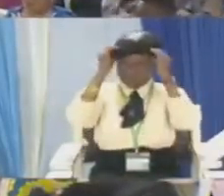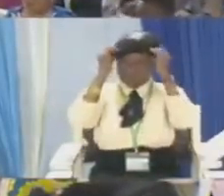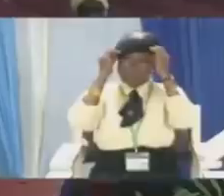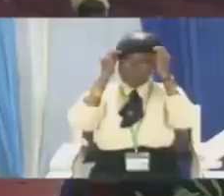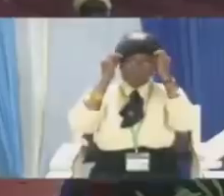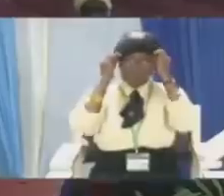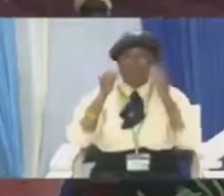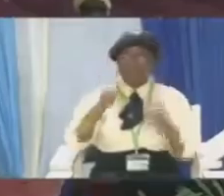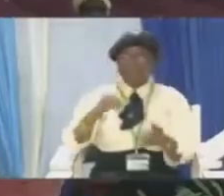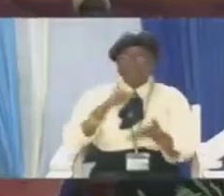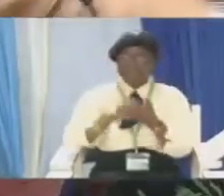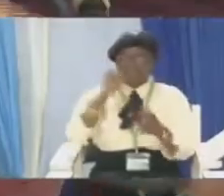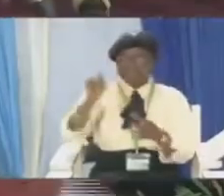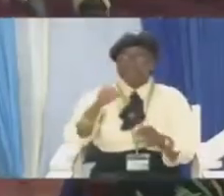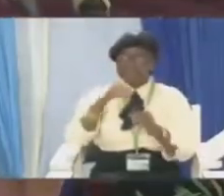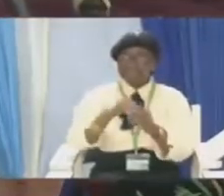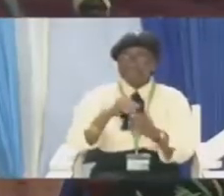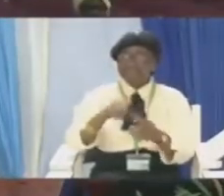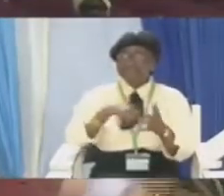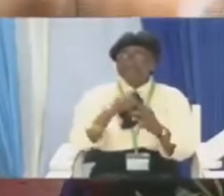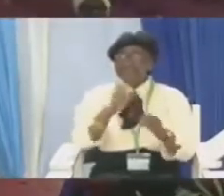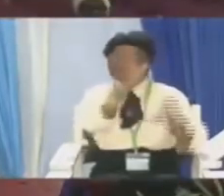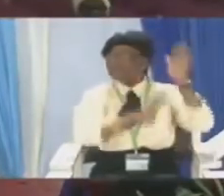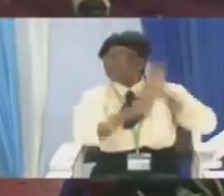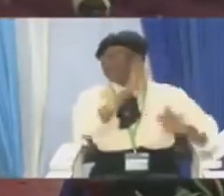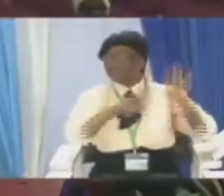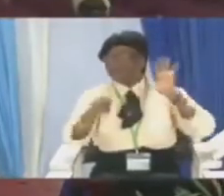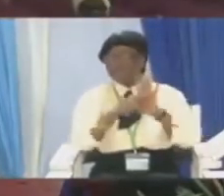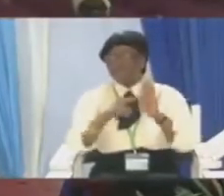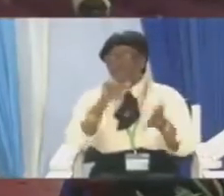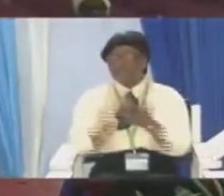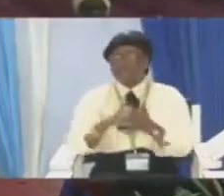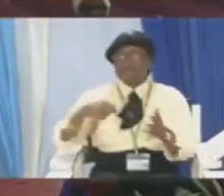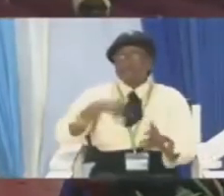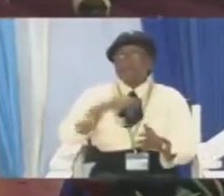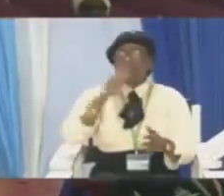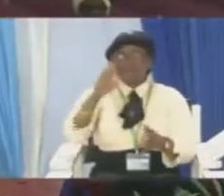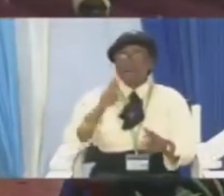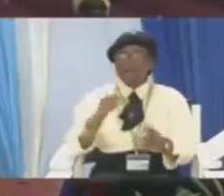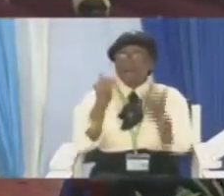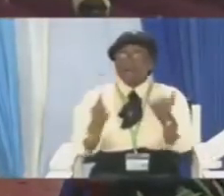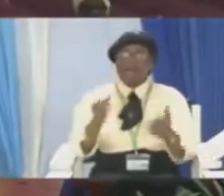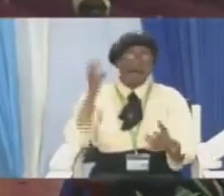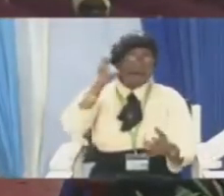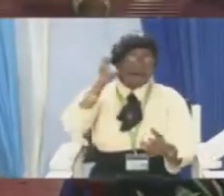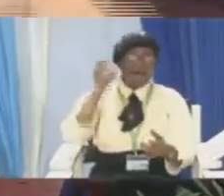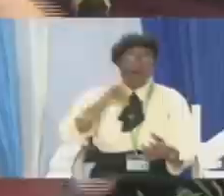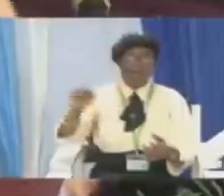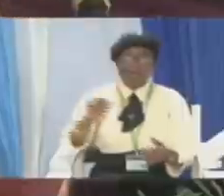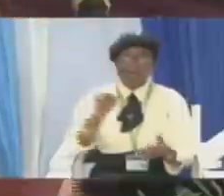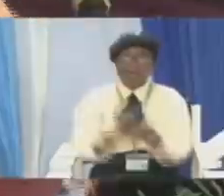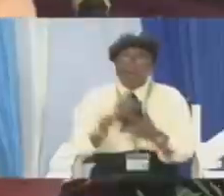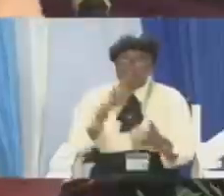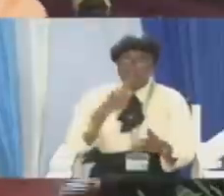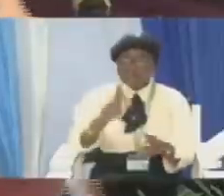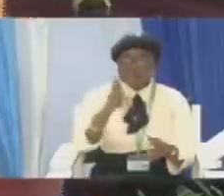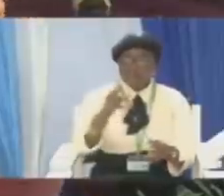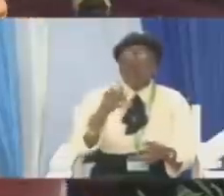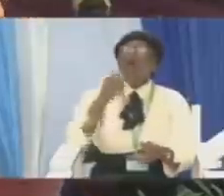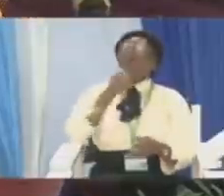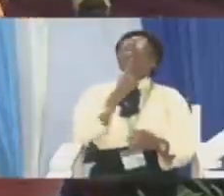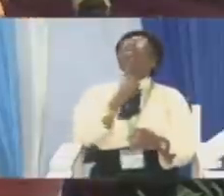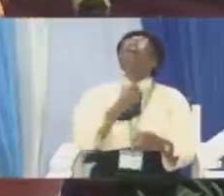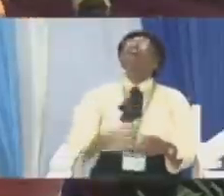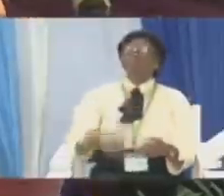It is in this generation that we are now hearing that snakes are swallowing money in